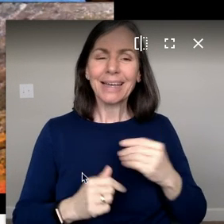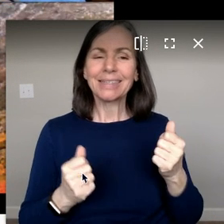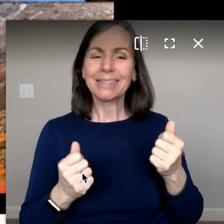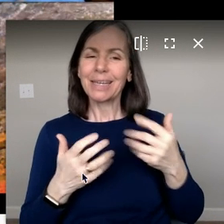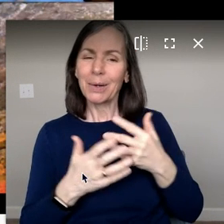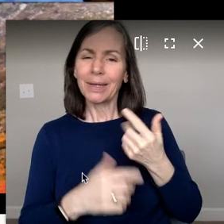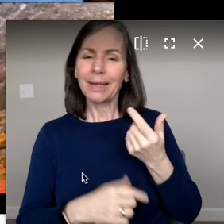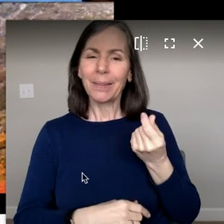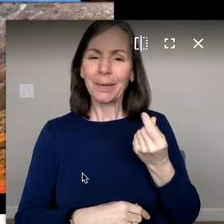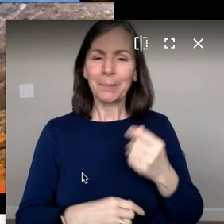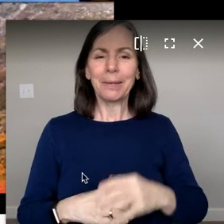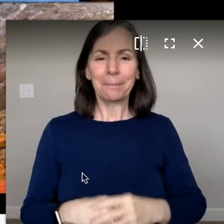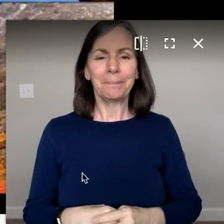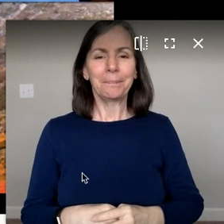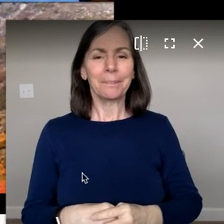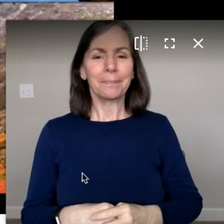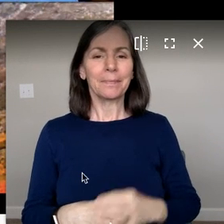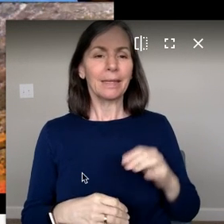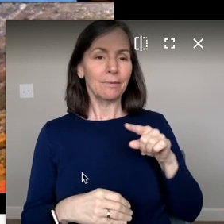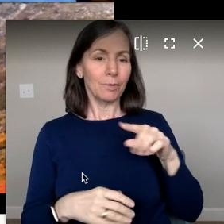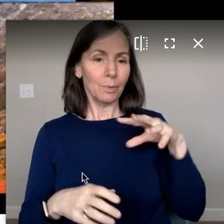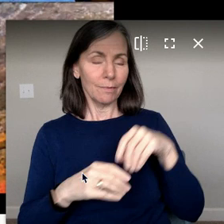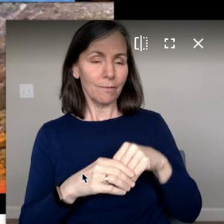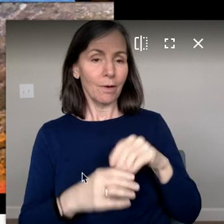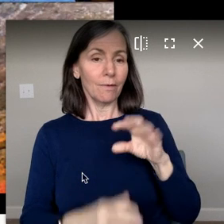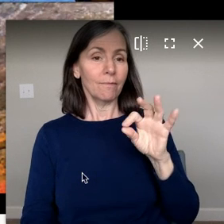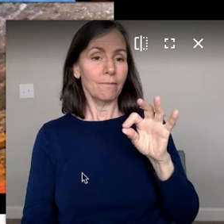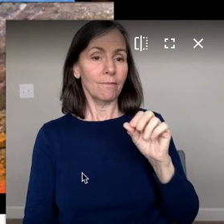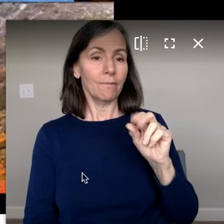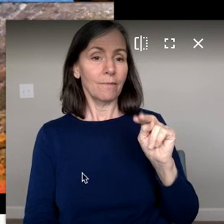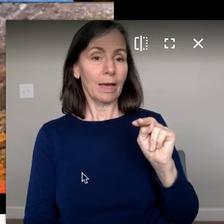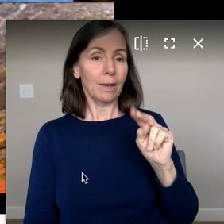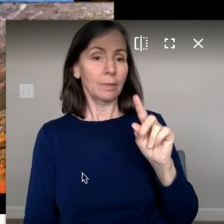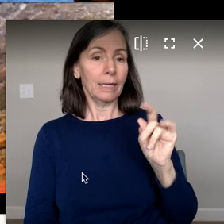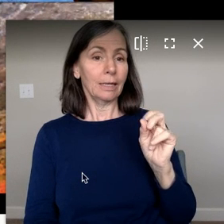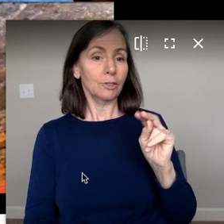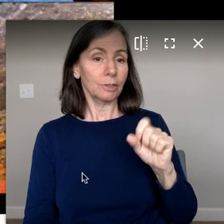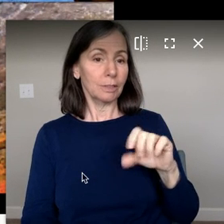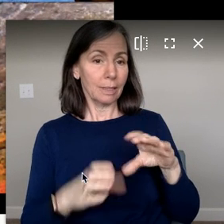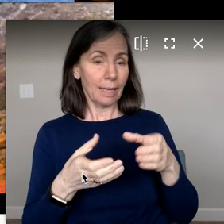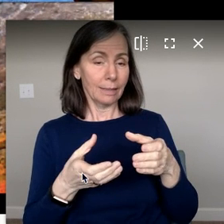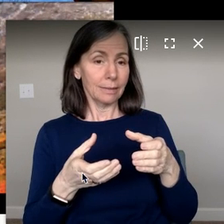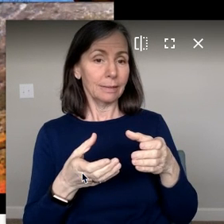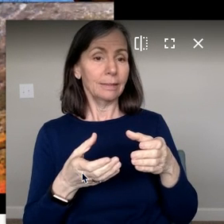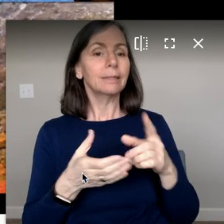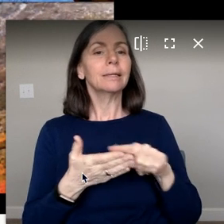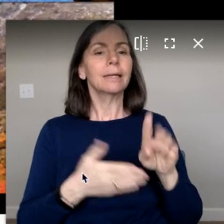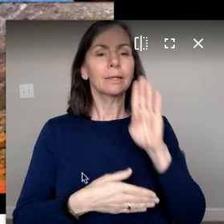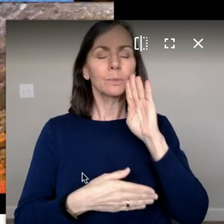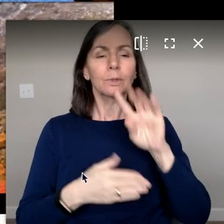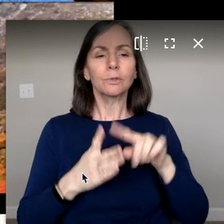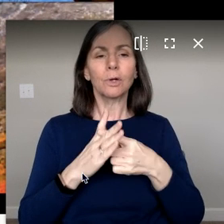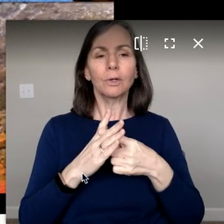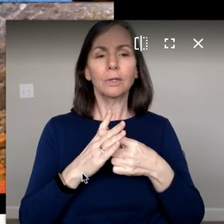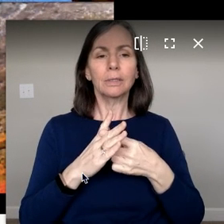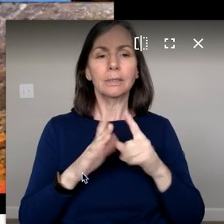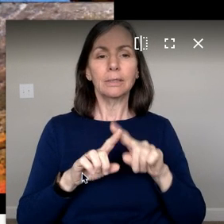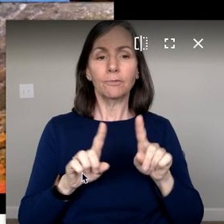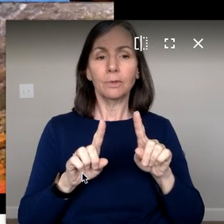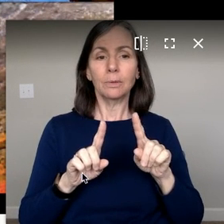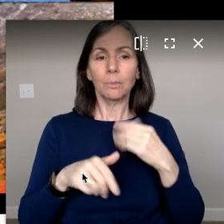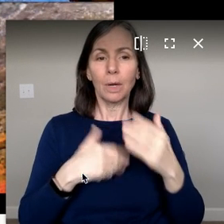are in our foundations class, then next week we are going to be starting inequalities, which is also